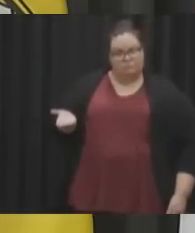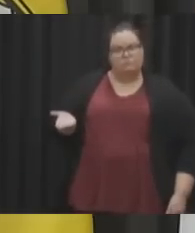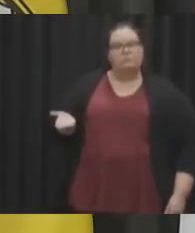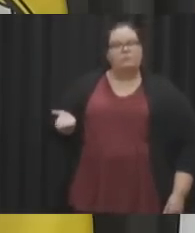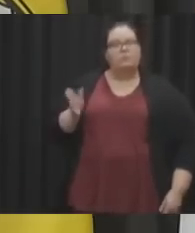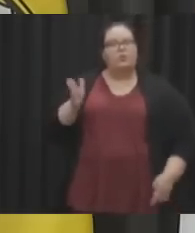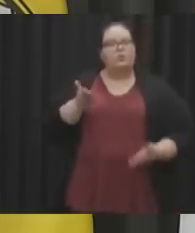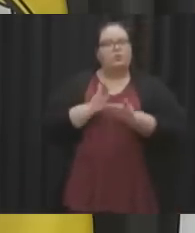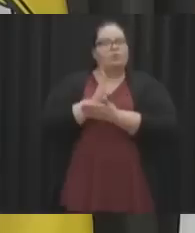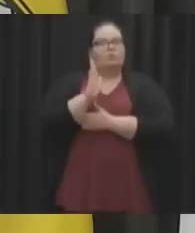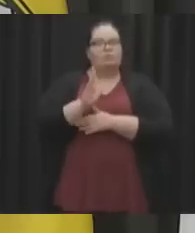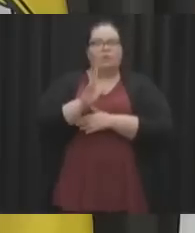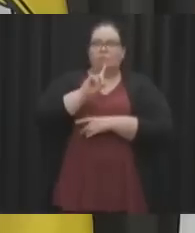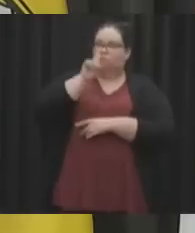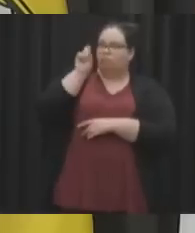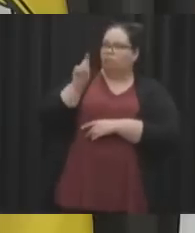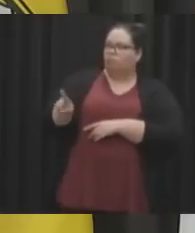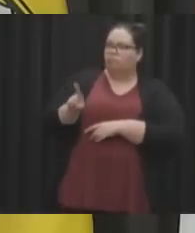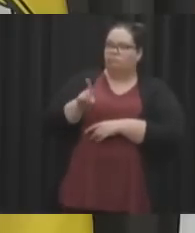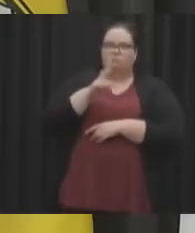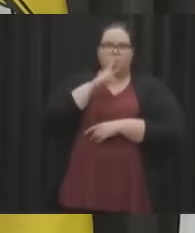isolate?